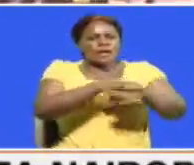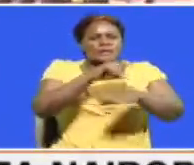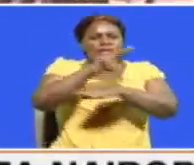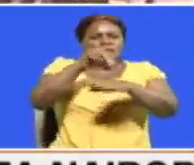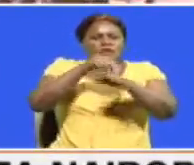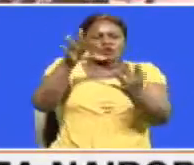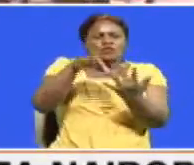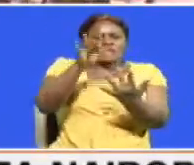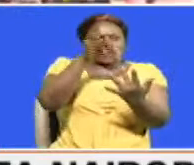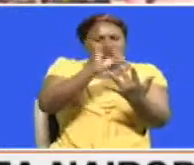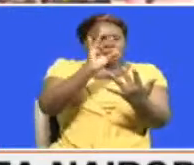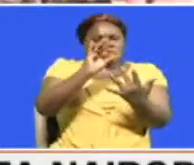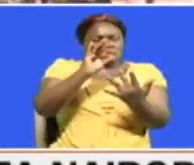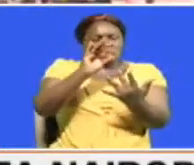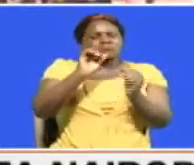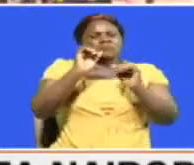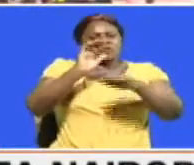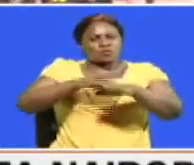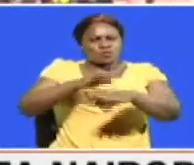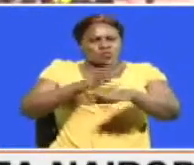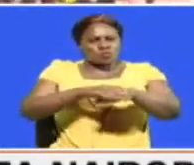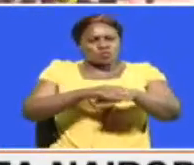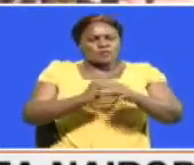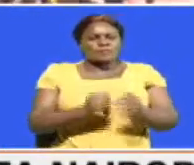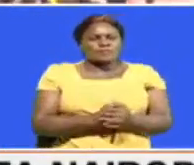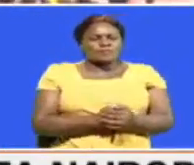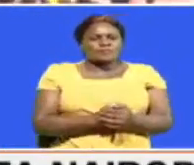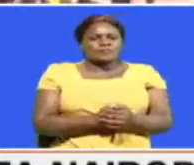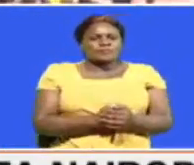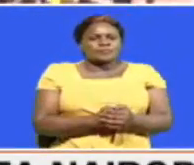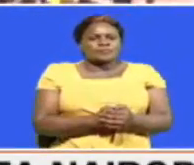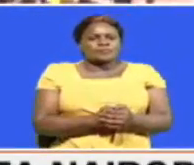national selection, national swimmers are higher.